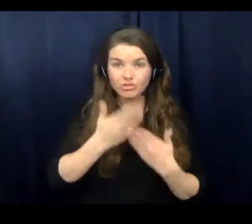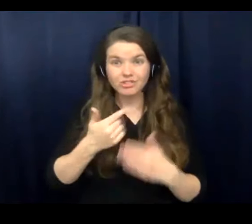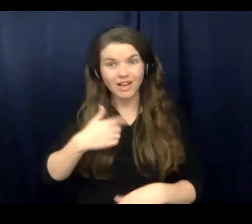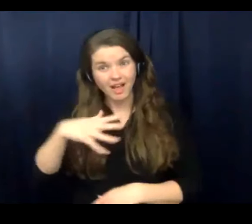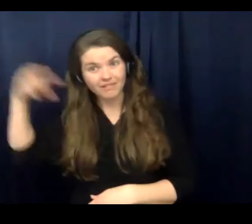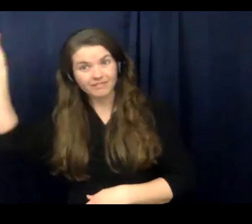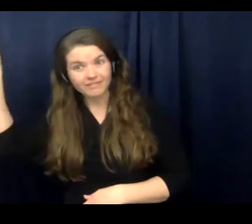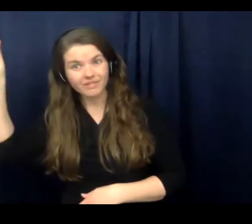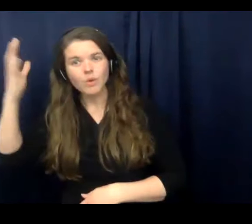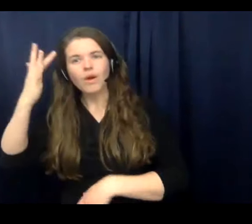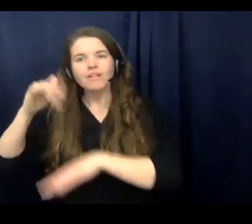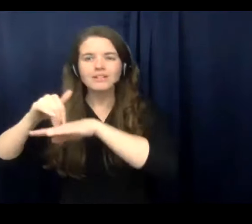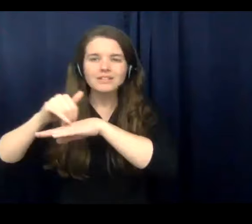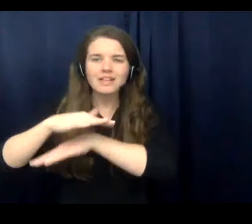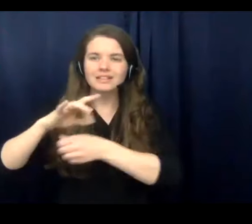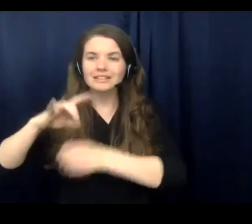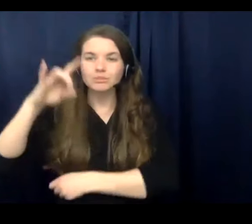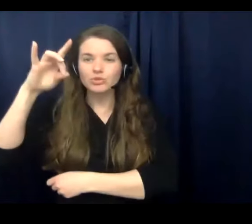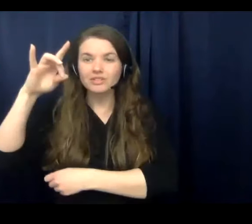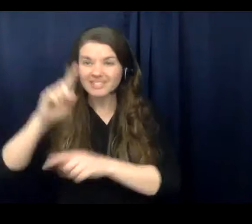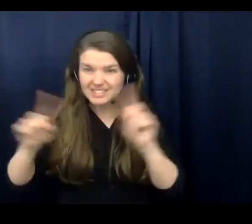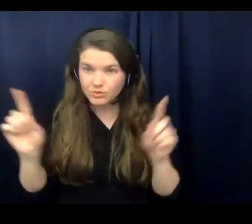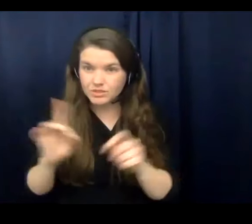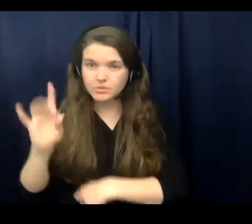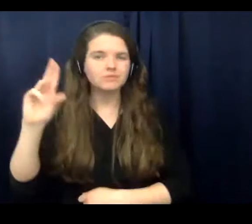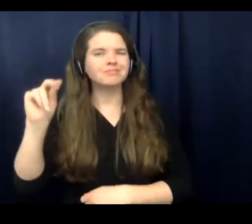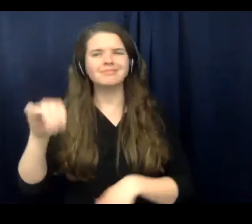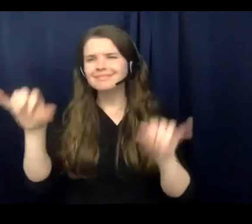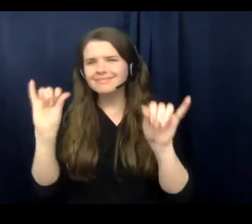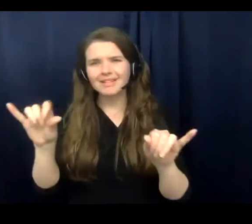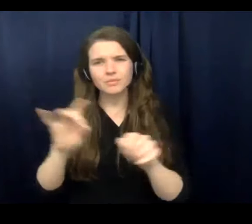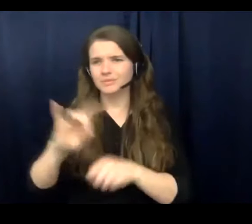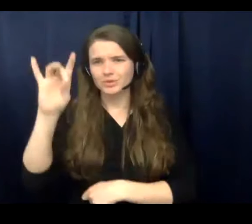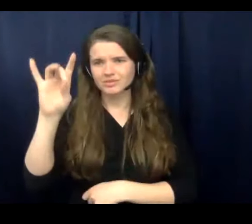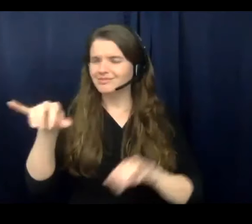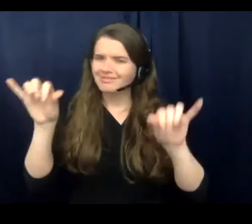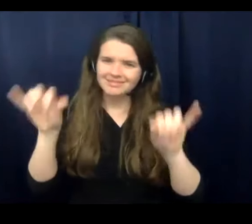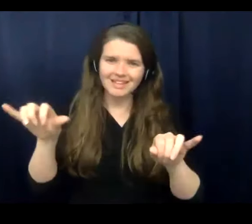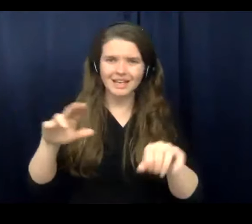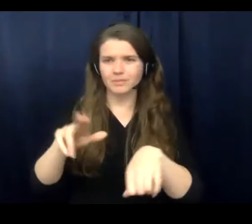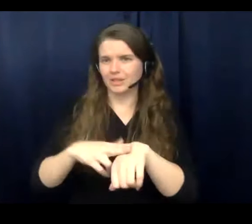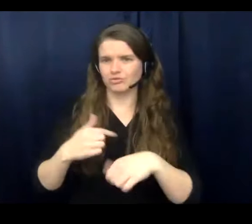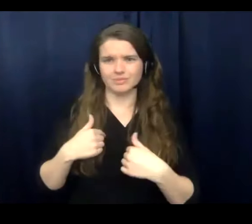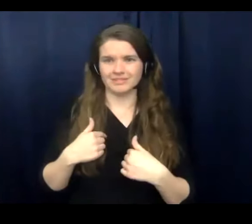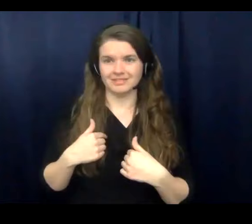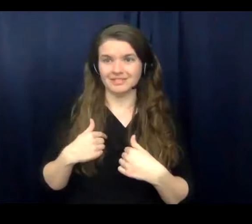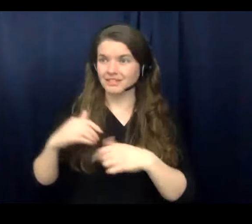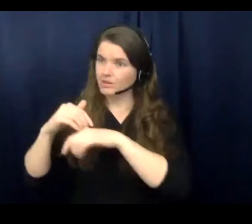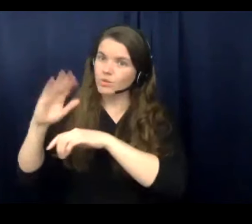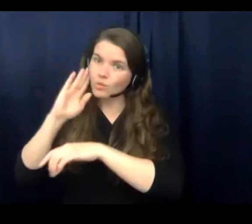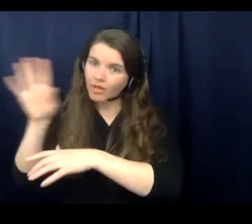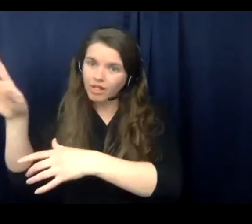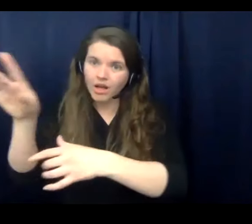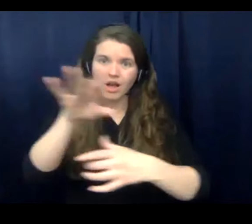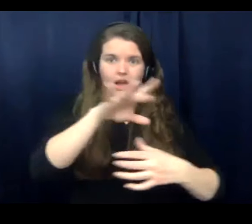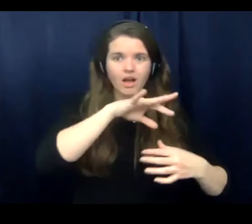I'm sending the Spirit, not a different Spirit, the same kind of Spirit, the same nature as me, and that's going to come inside you.